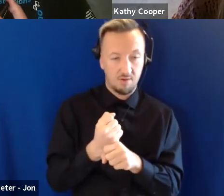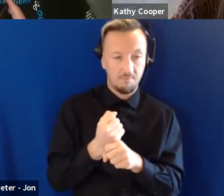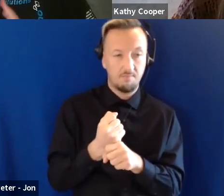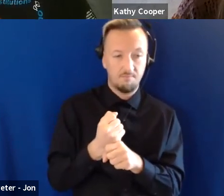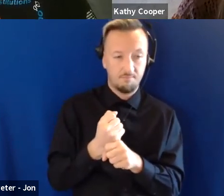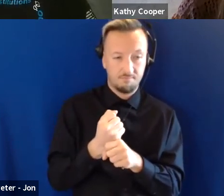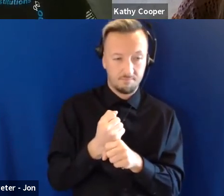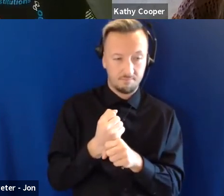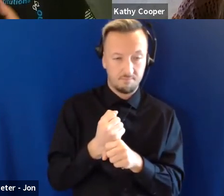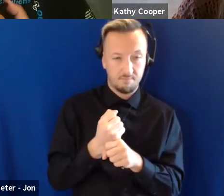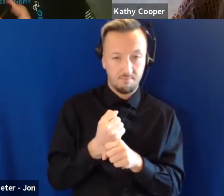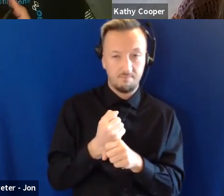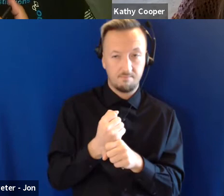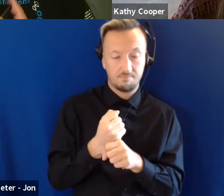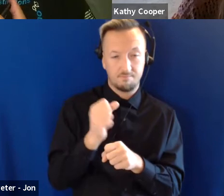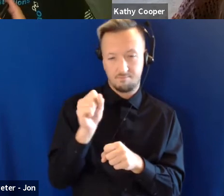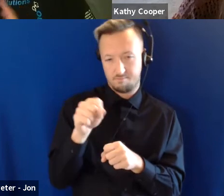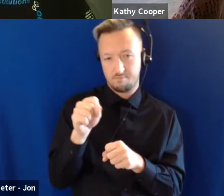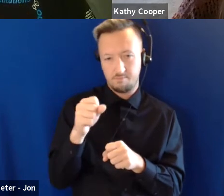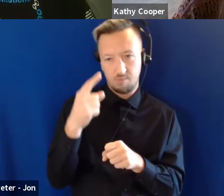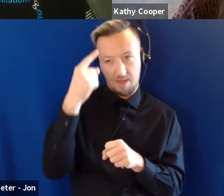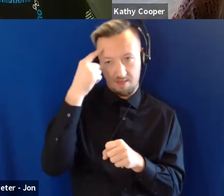And so, yeah,